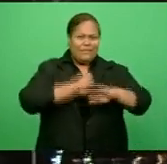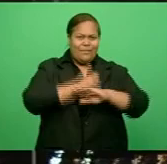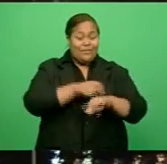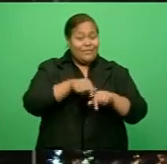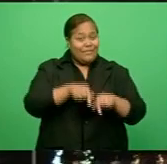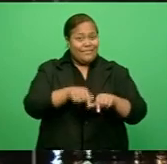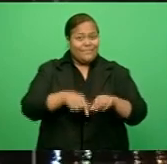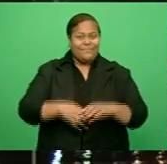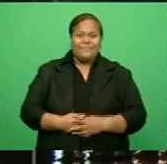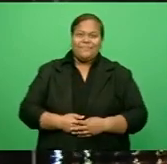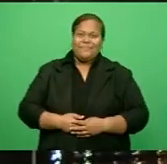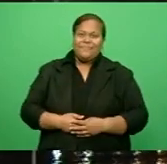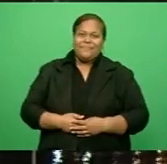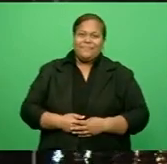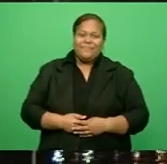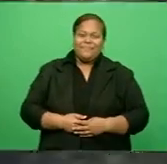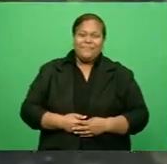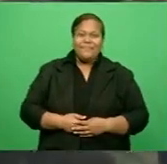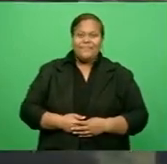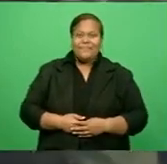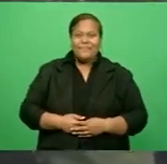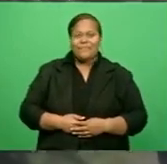Lena Rees has more.